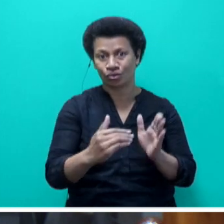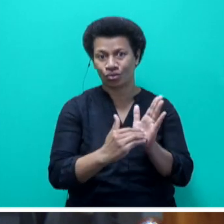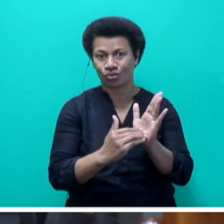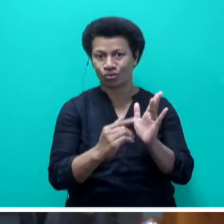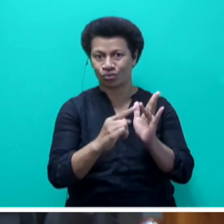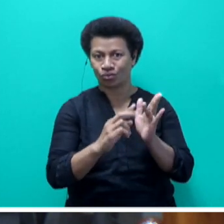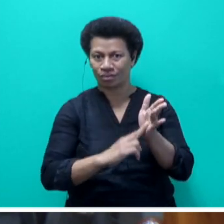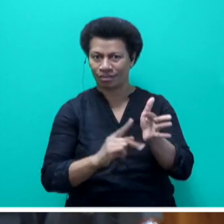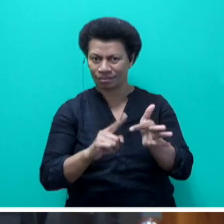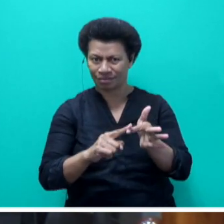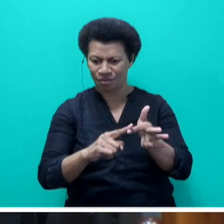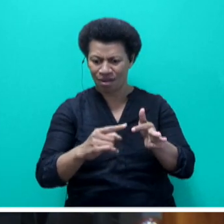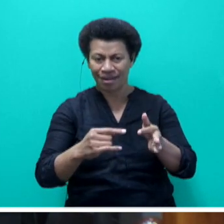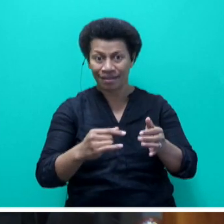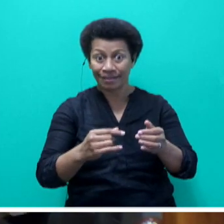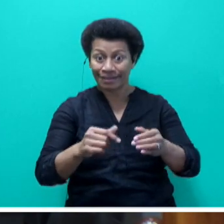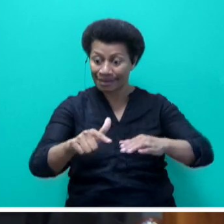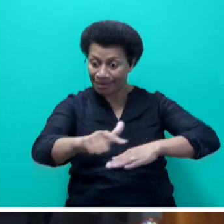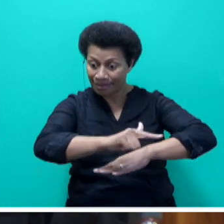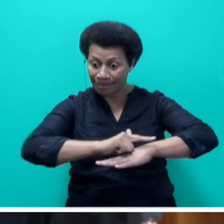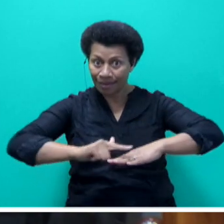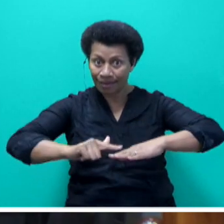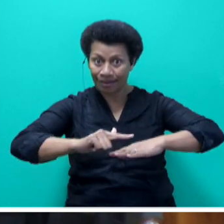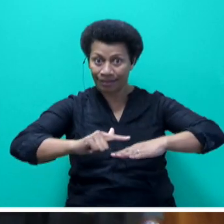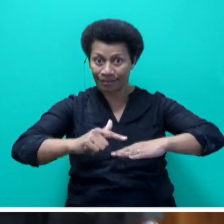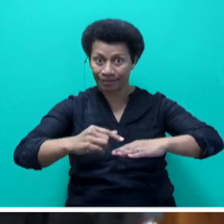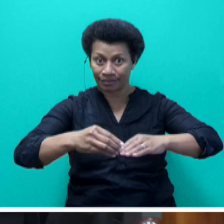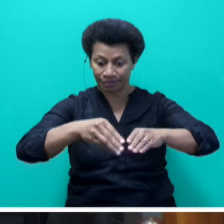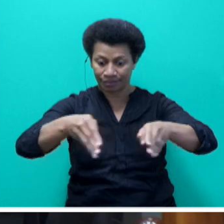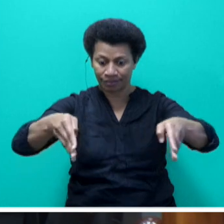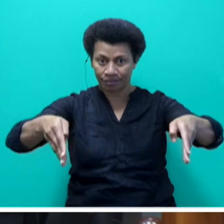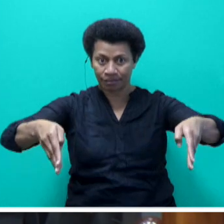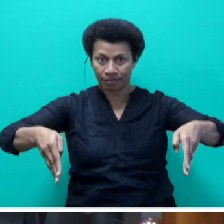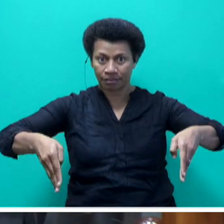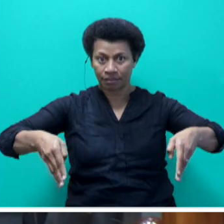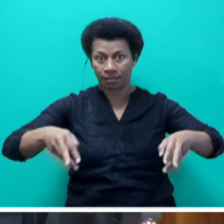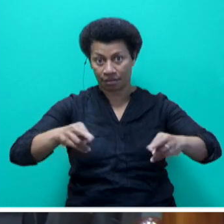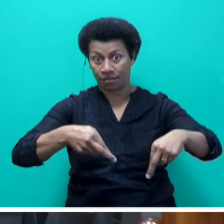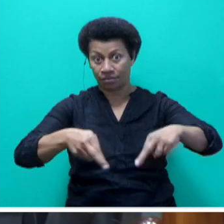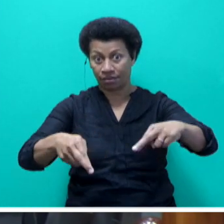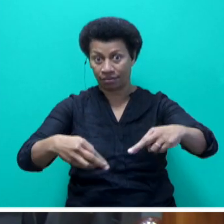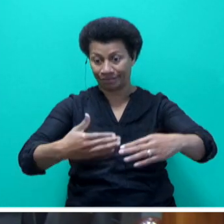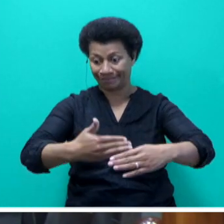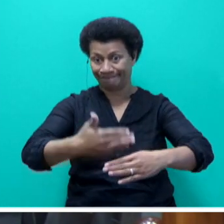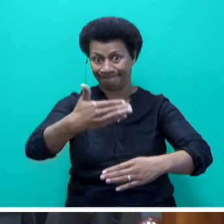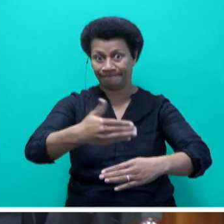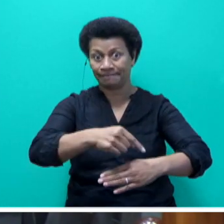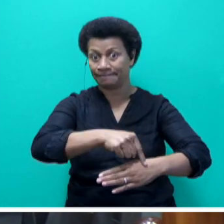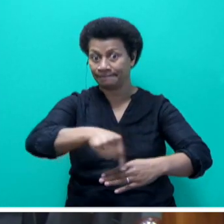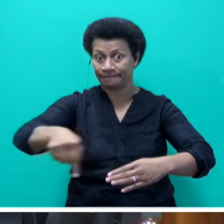along a strip of land that commonly fronts onto a thoroughfare or a side road, and the prerequisite being that there